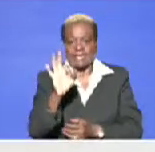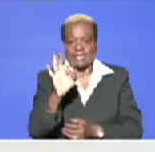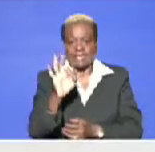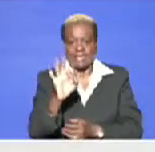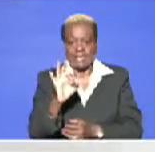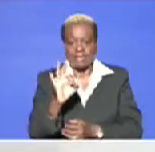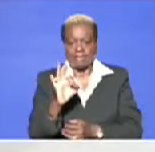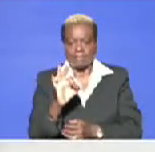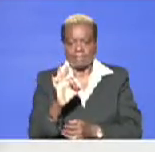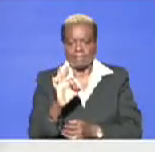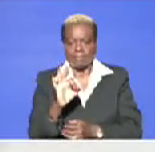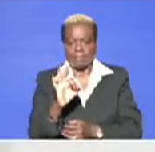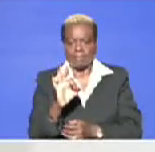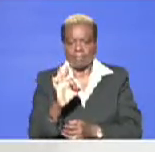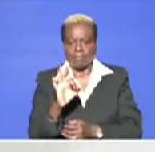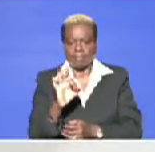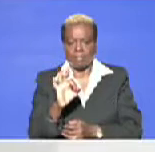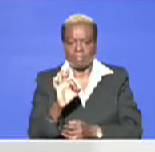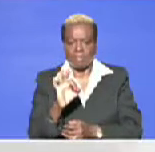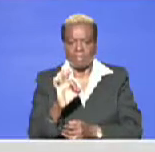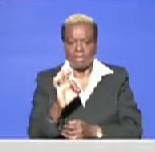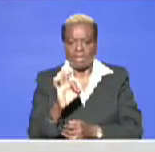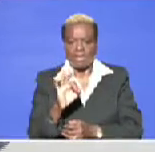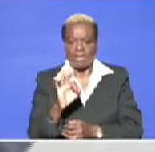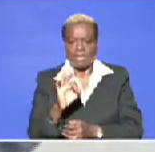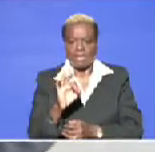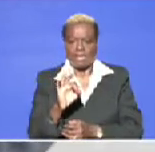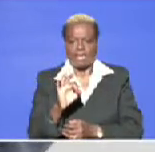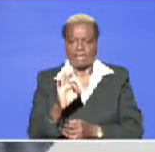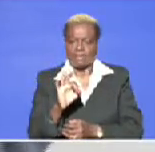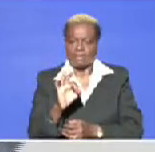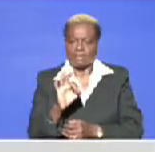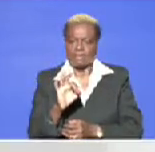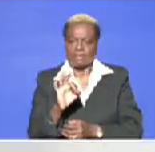also carry the 2018 version, but the